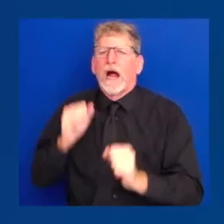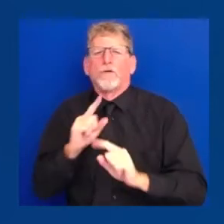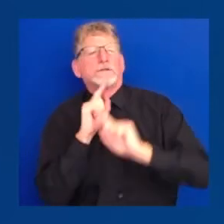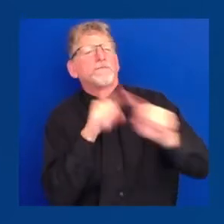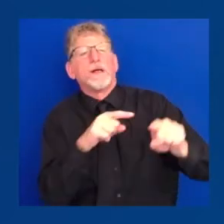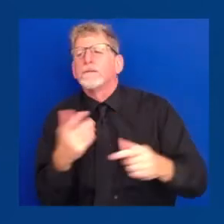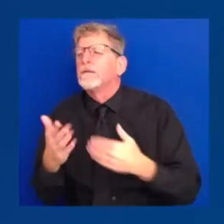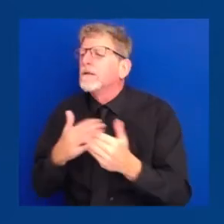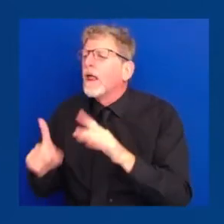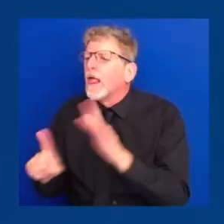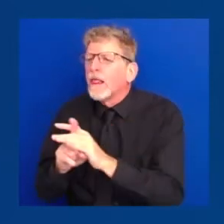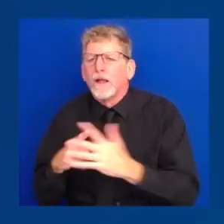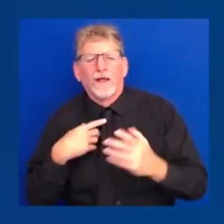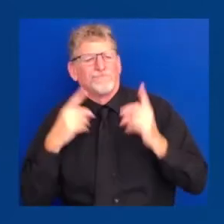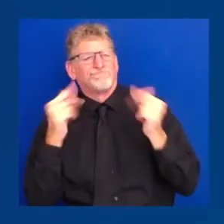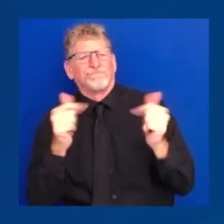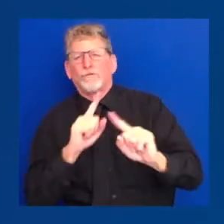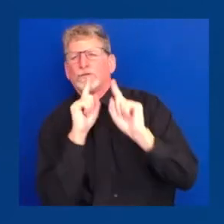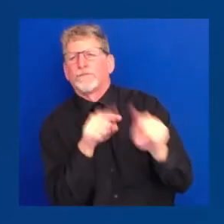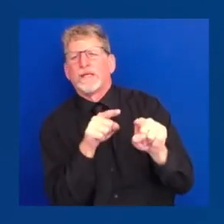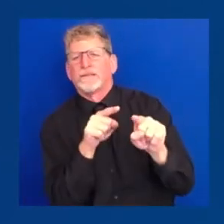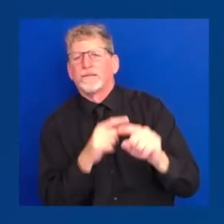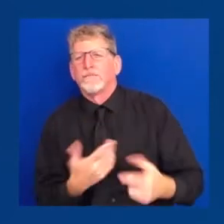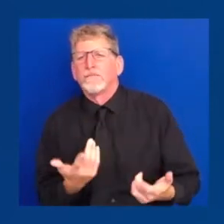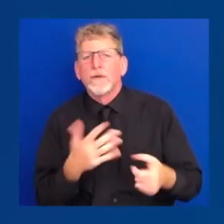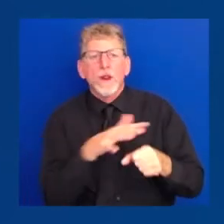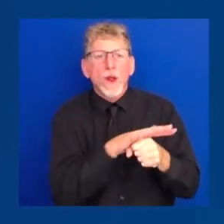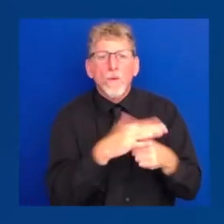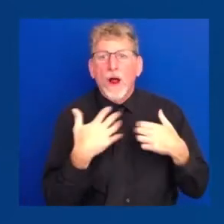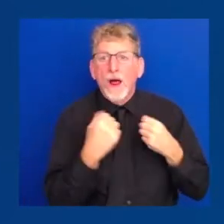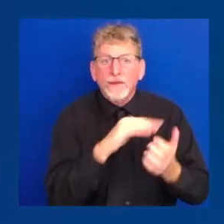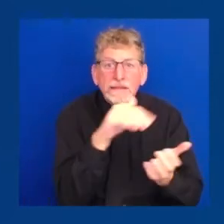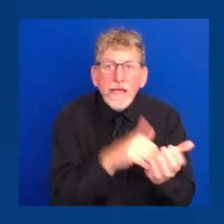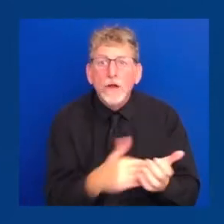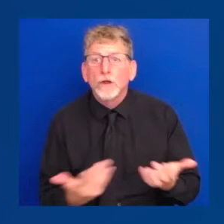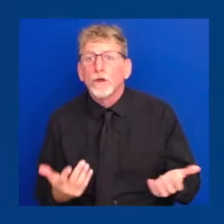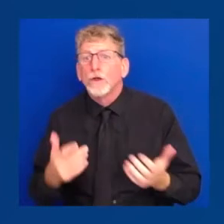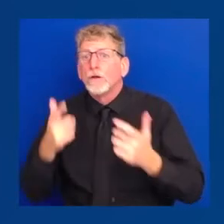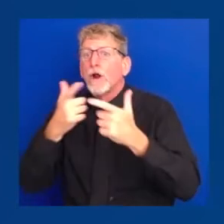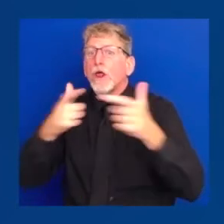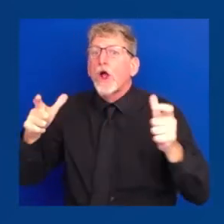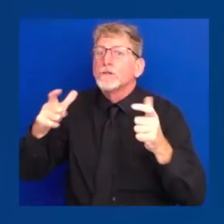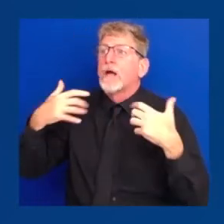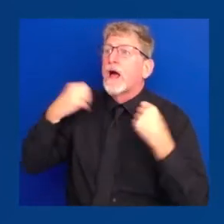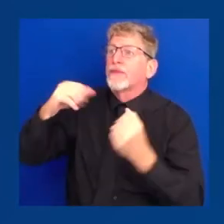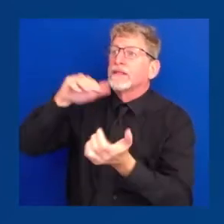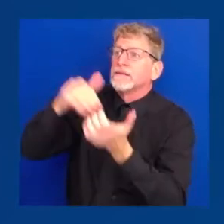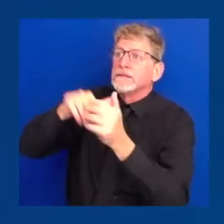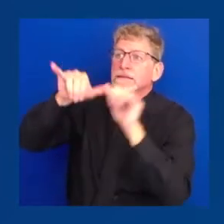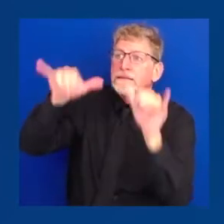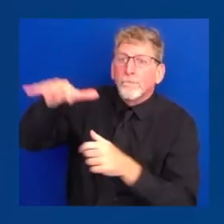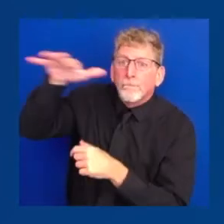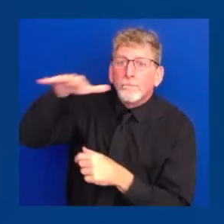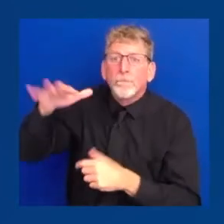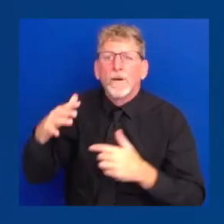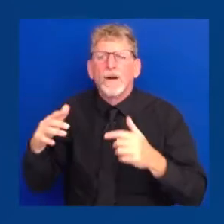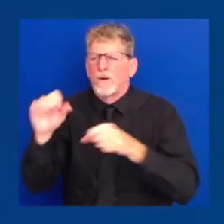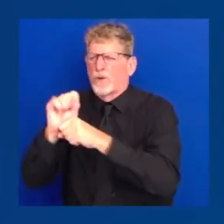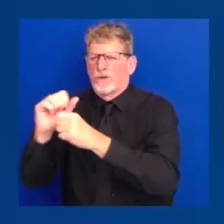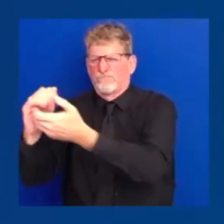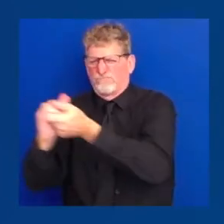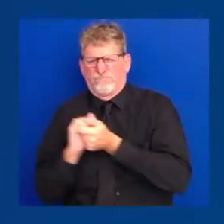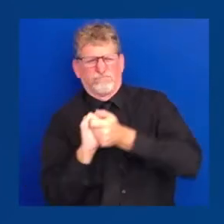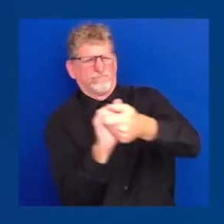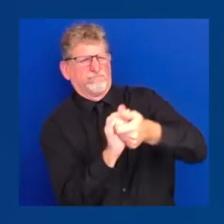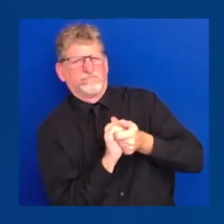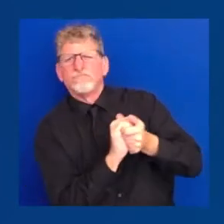national systems, we work to collect the data today that we will need to answer the critical questions of tomorrow. These data